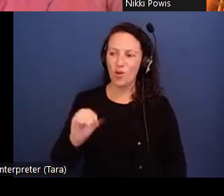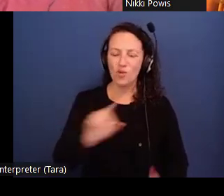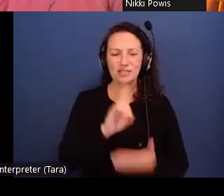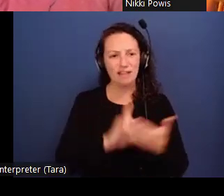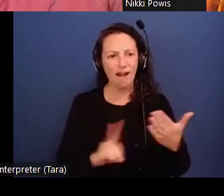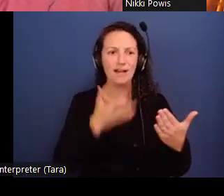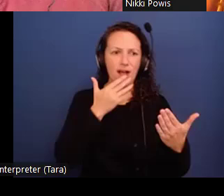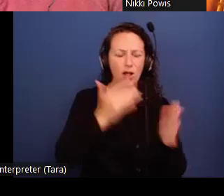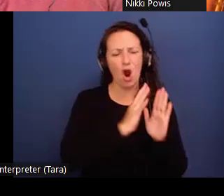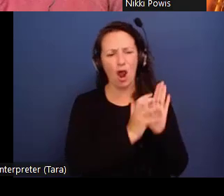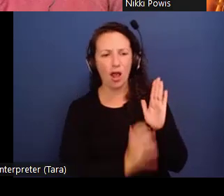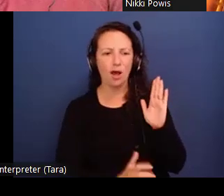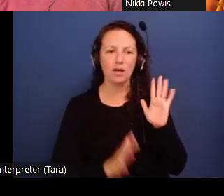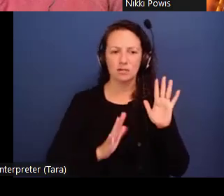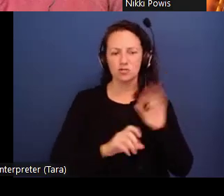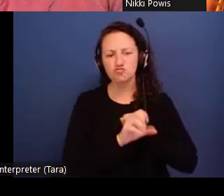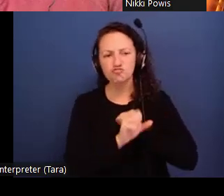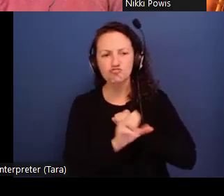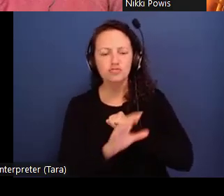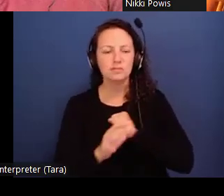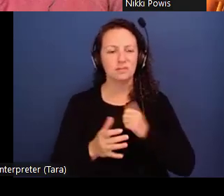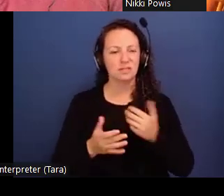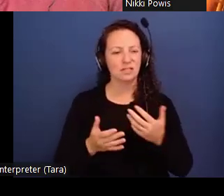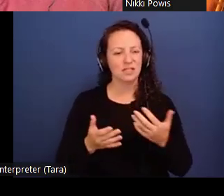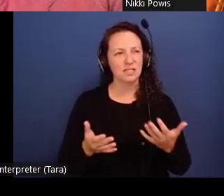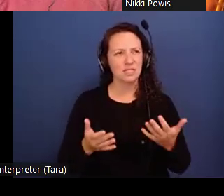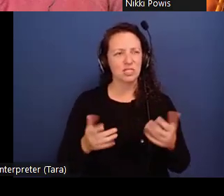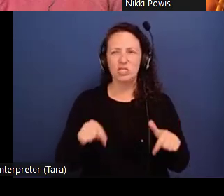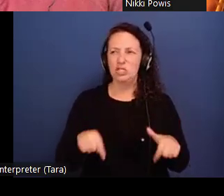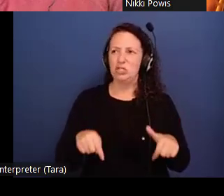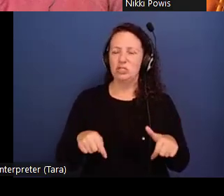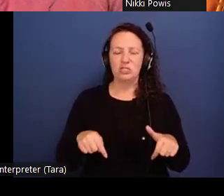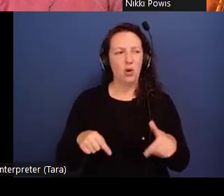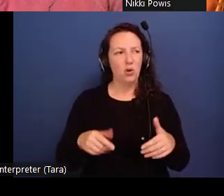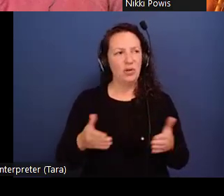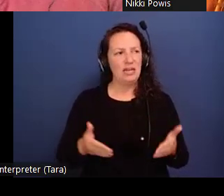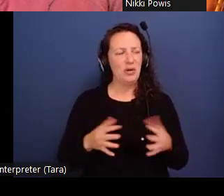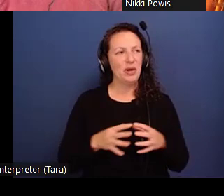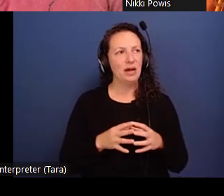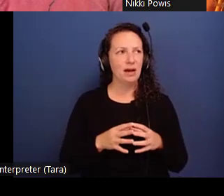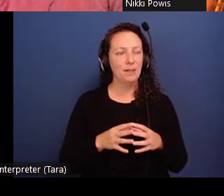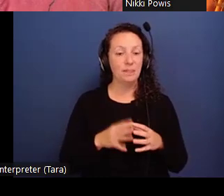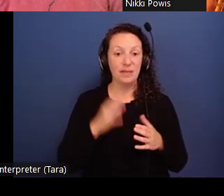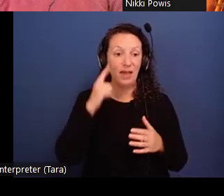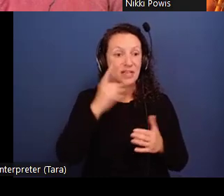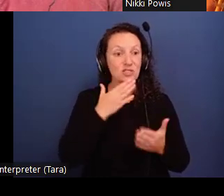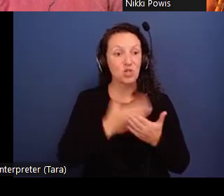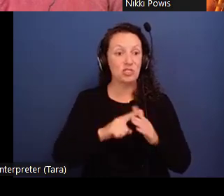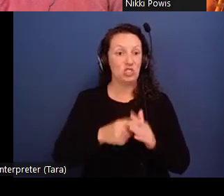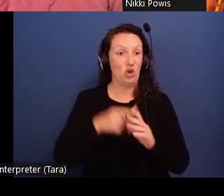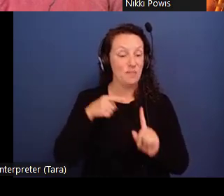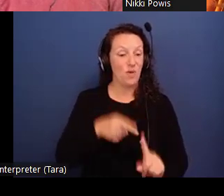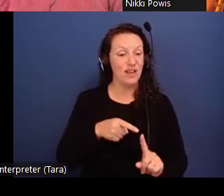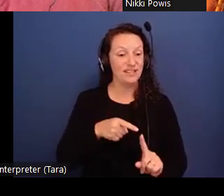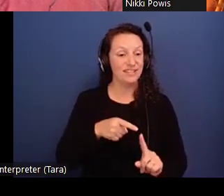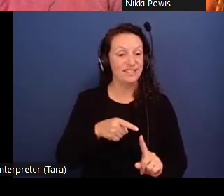like that. So I feel like we're kind of a good place to start. And then we